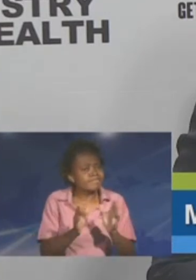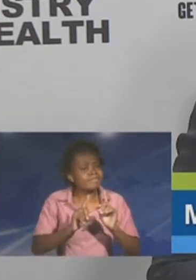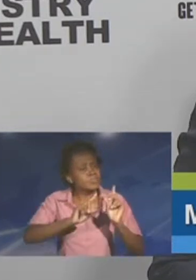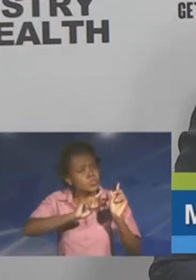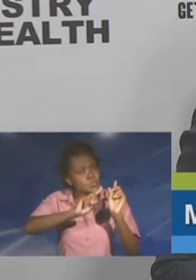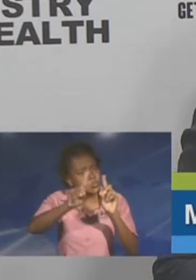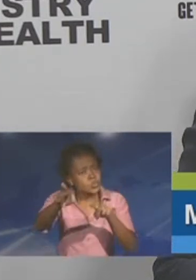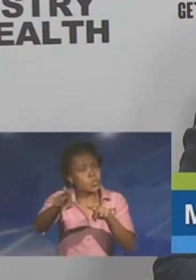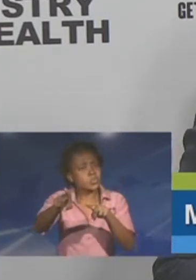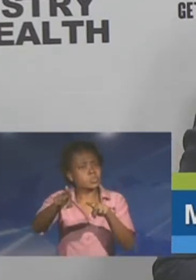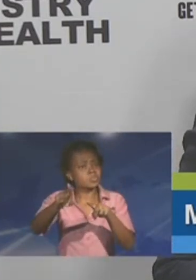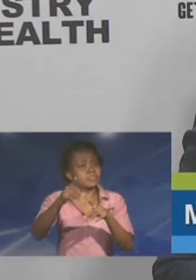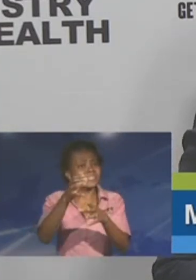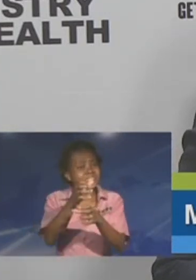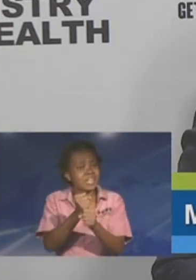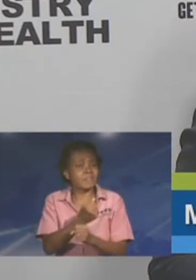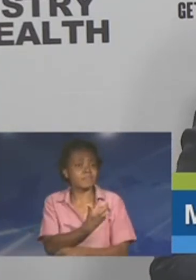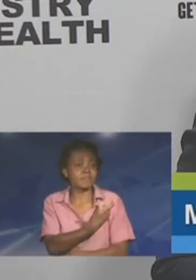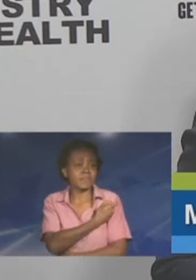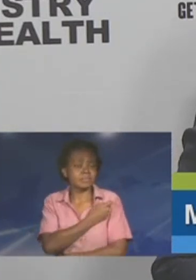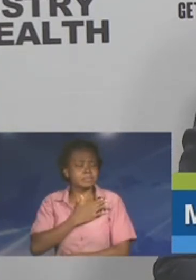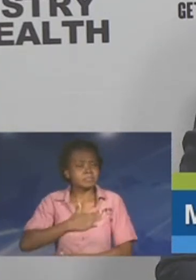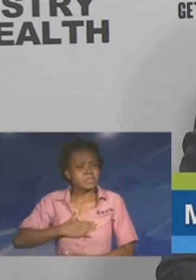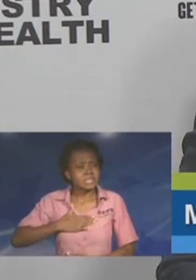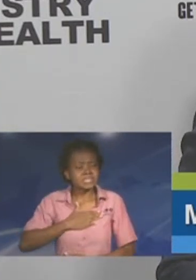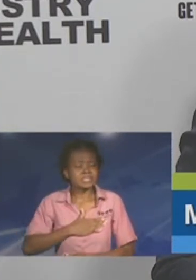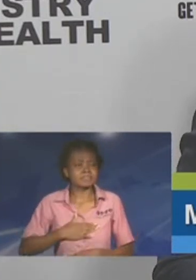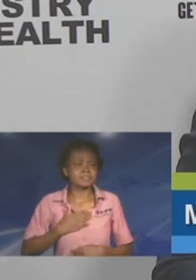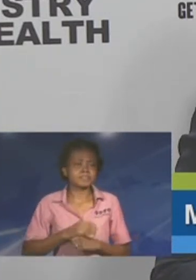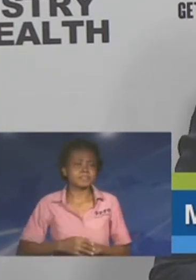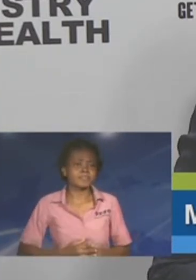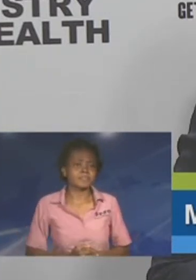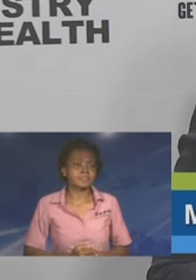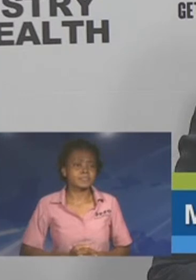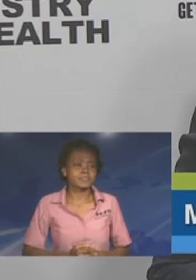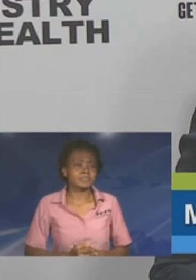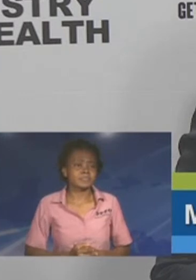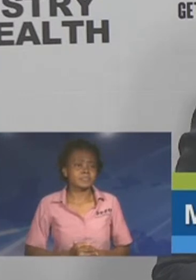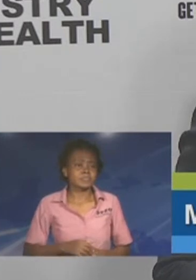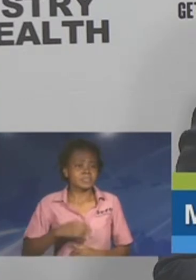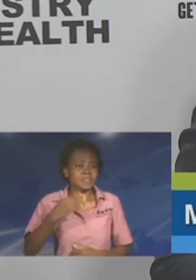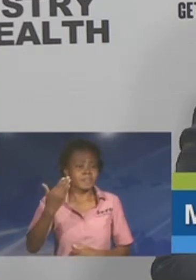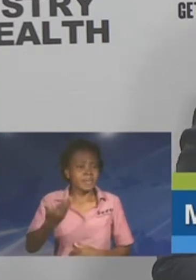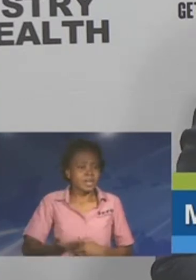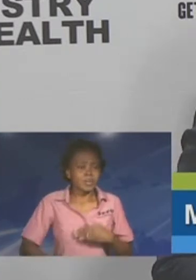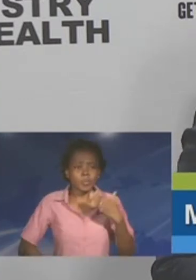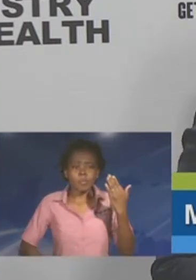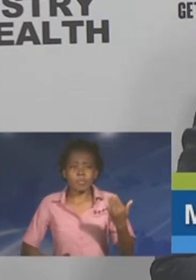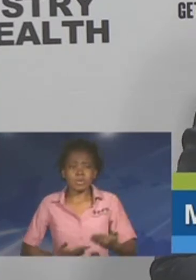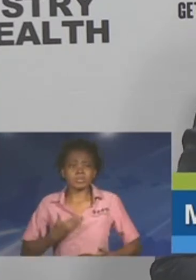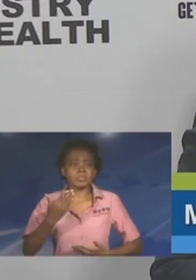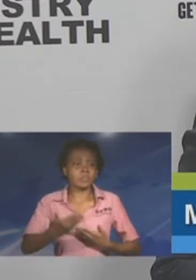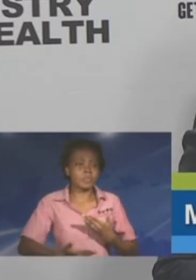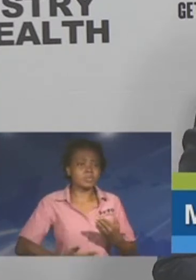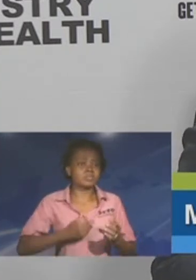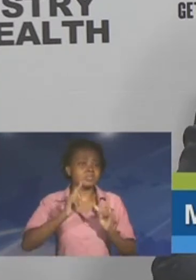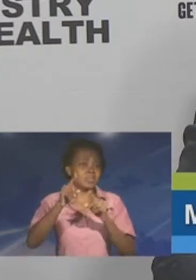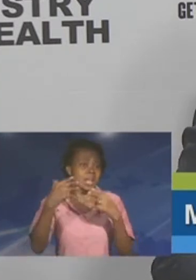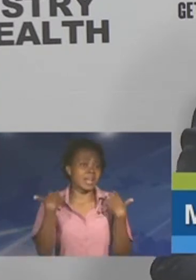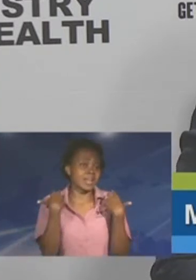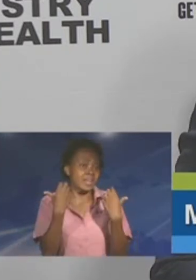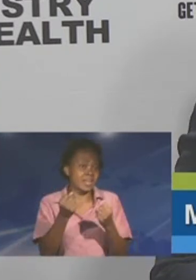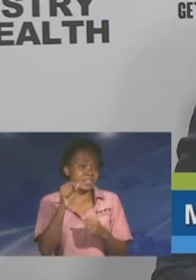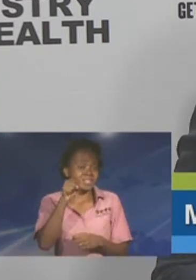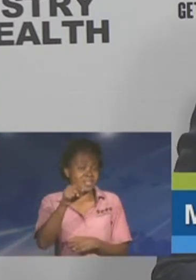you all get vaccinated. We also invite you to visit the Ministry of Health's website at health.gov.tt and